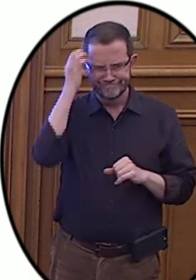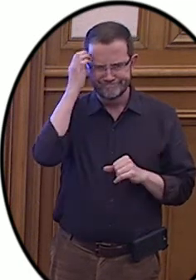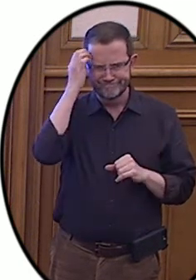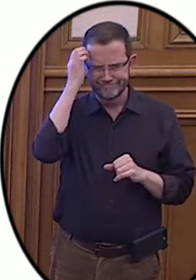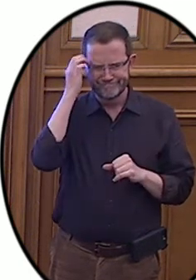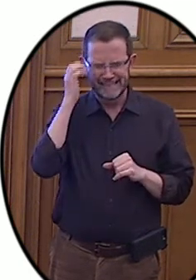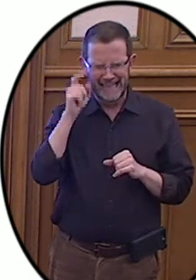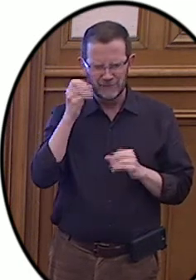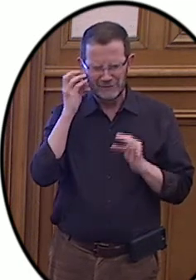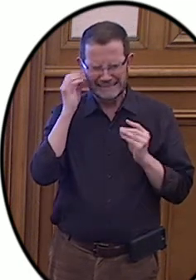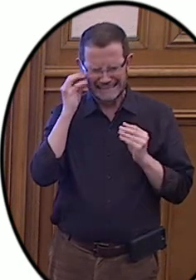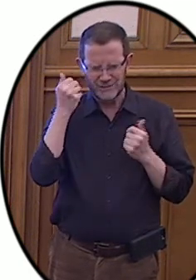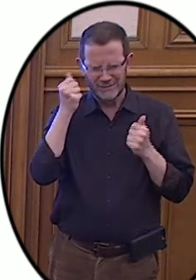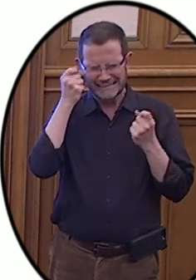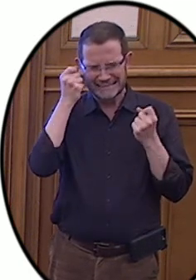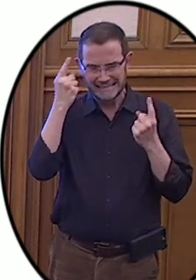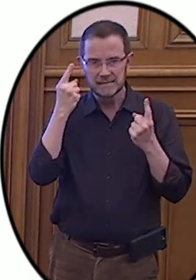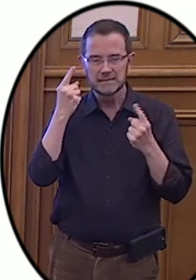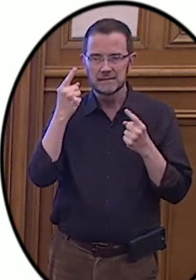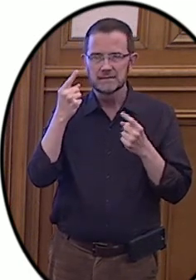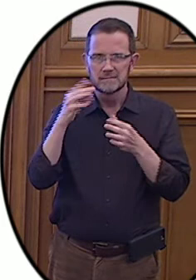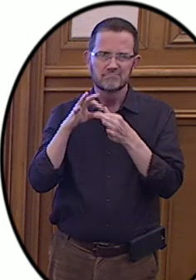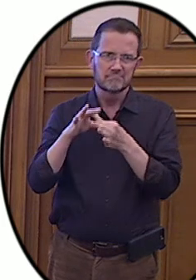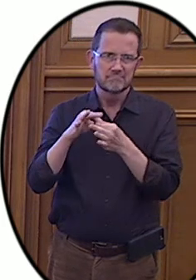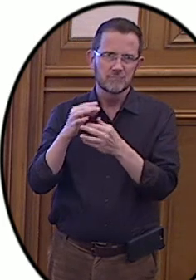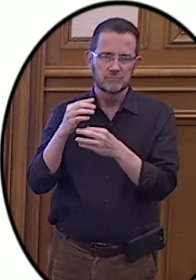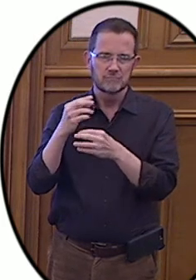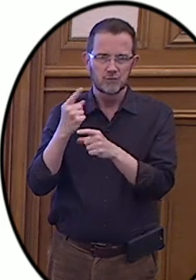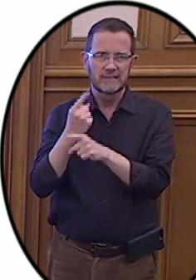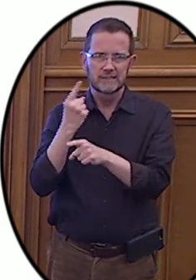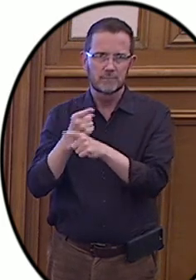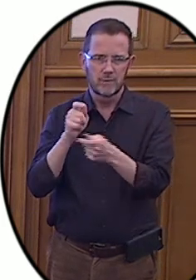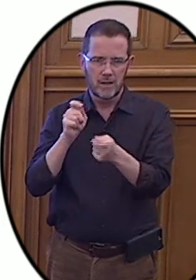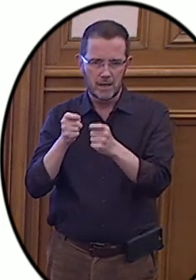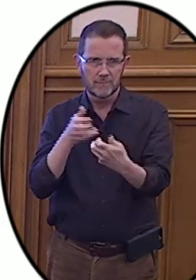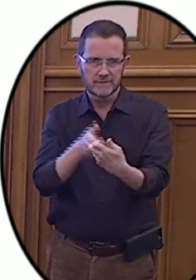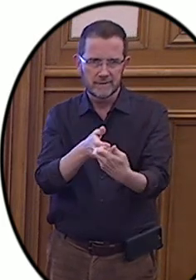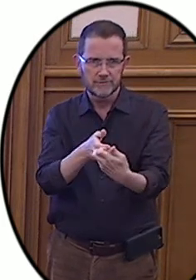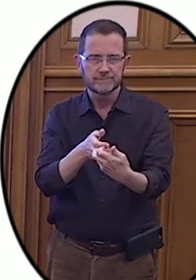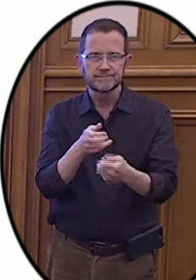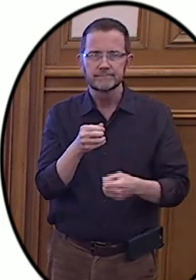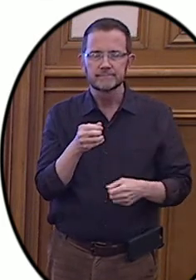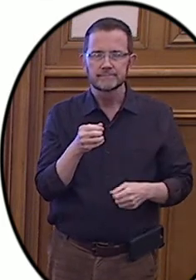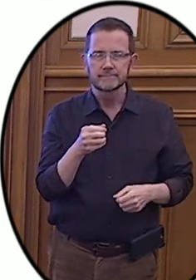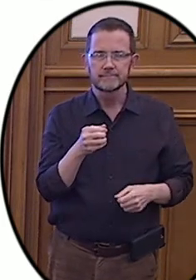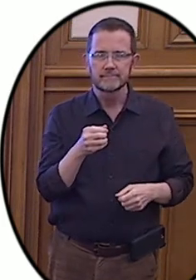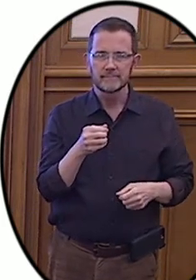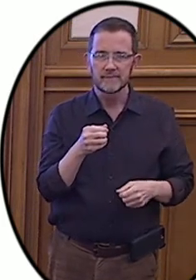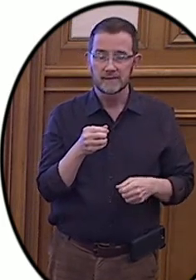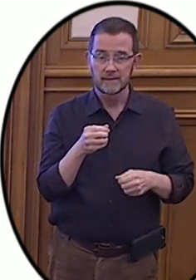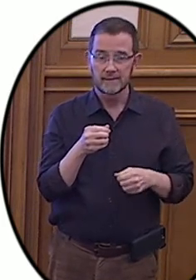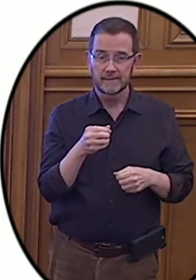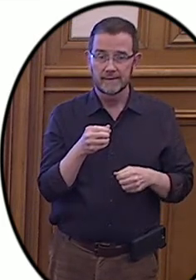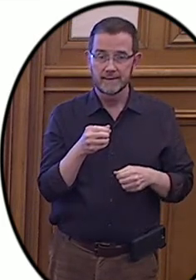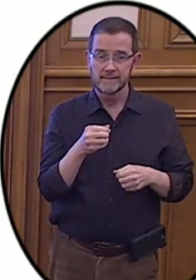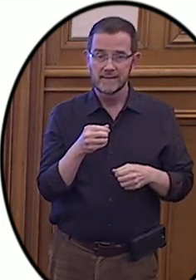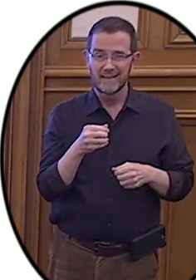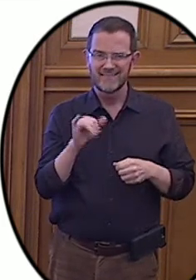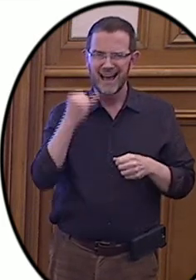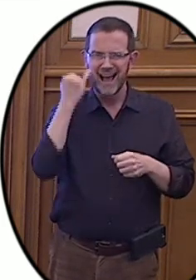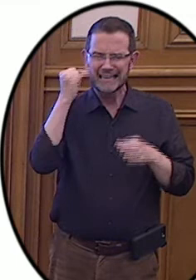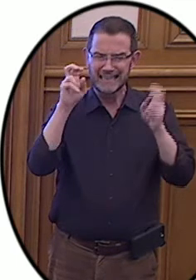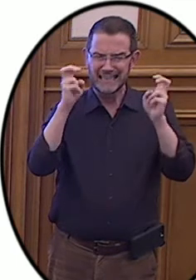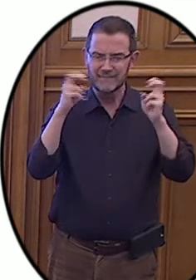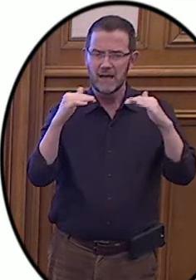reasonable accommodations in housing is the tension with the general notion of equal